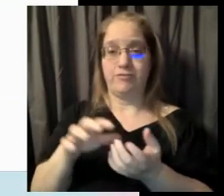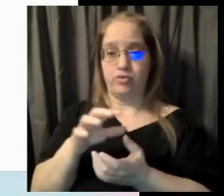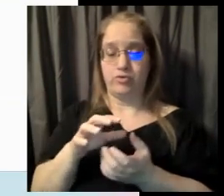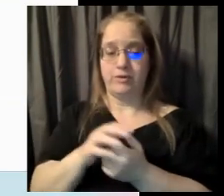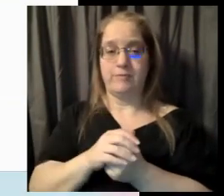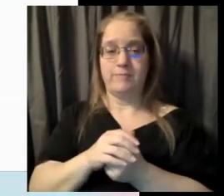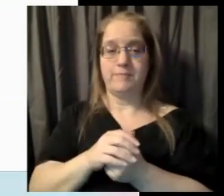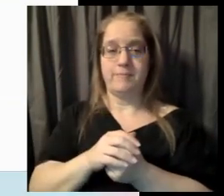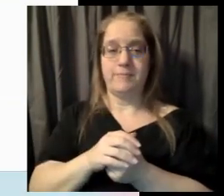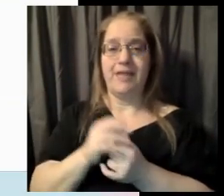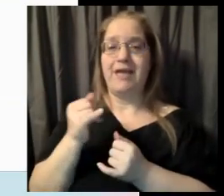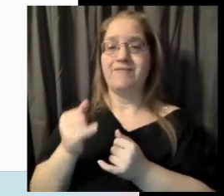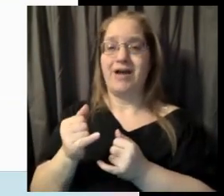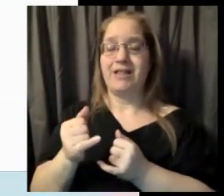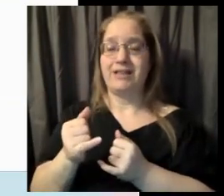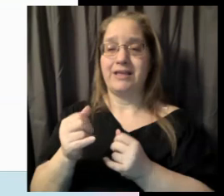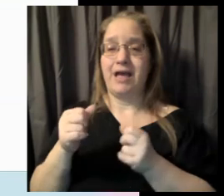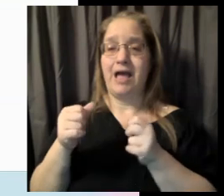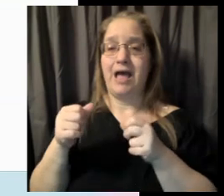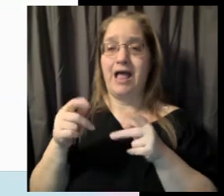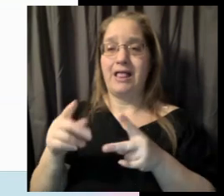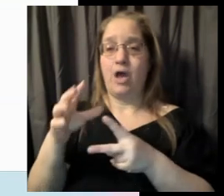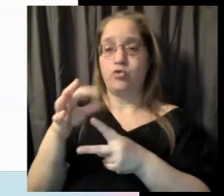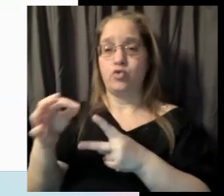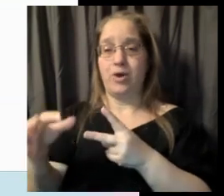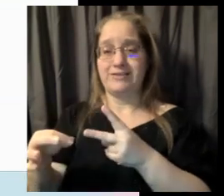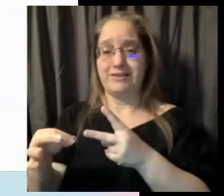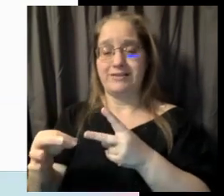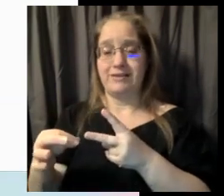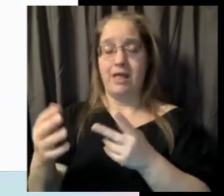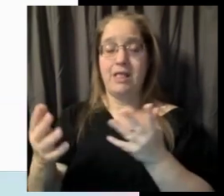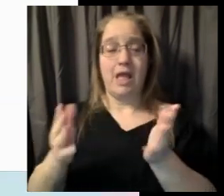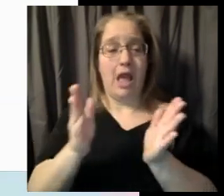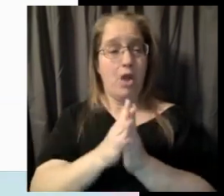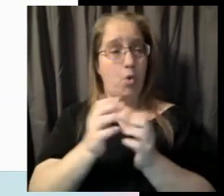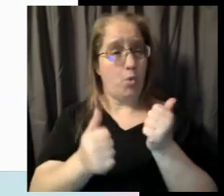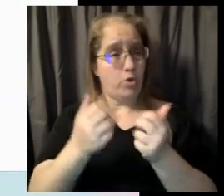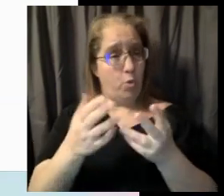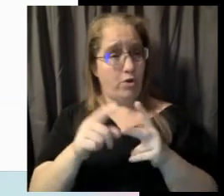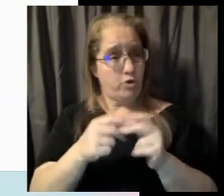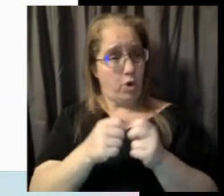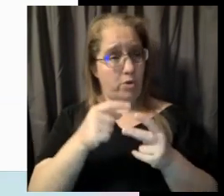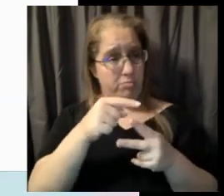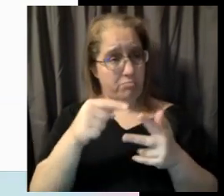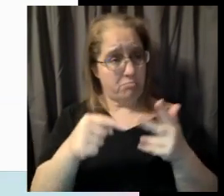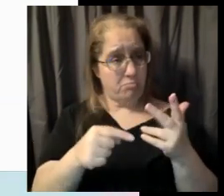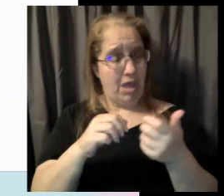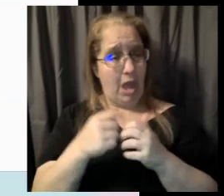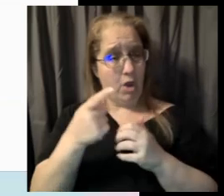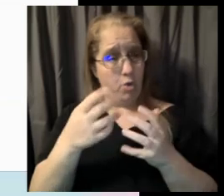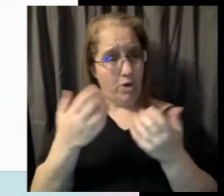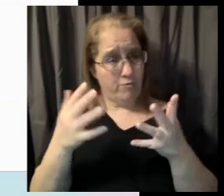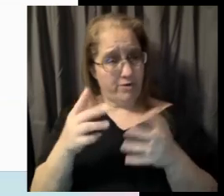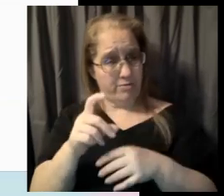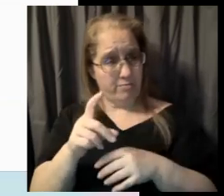choices such as letting your child pick which part of the task to start with or how they want to complete it can make the task